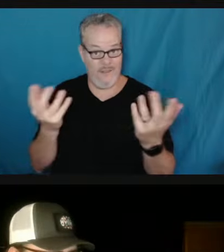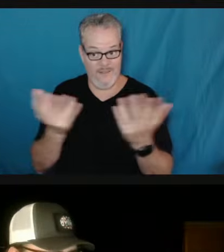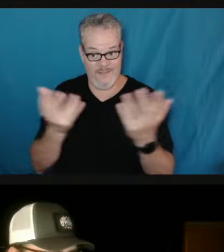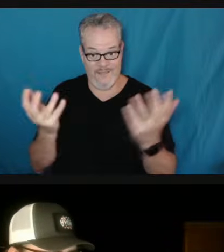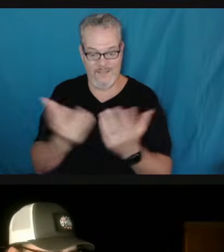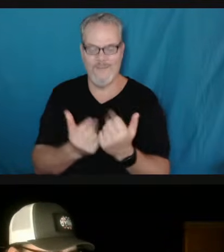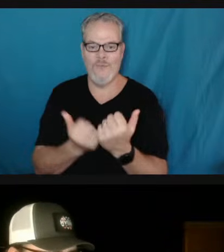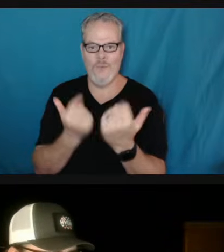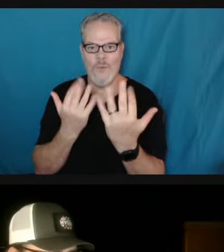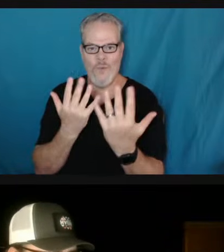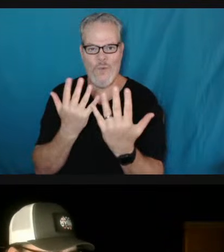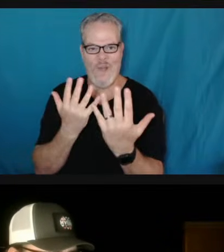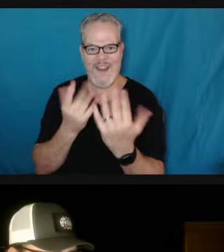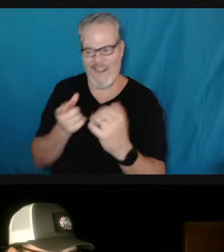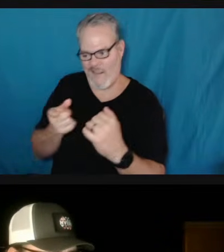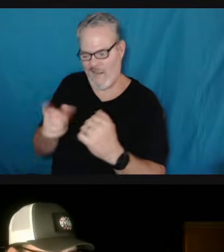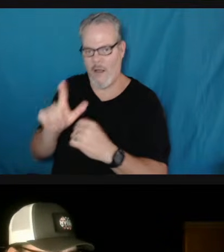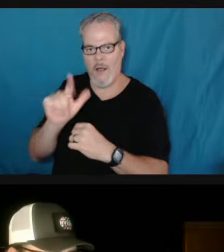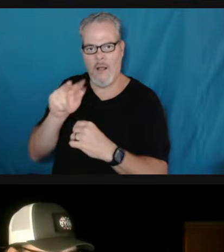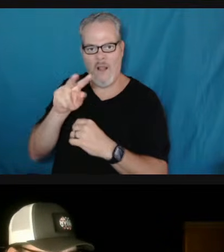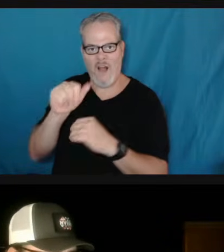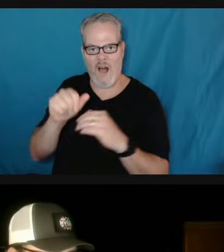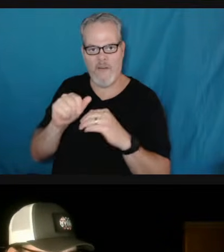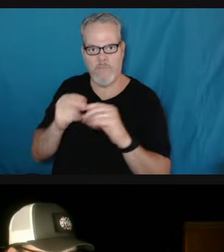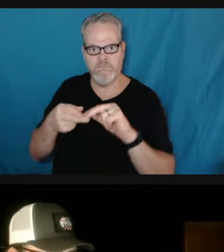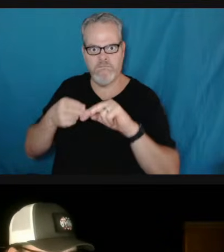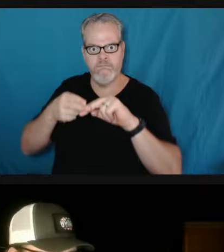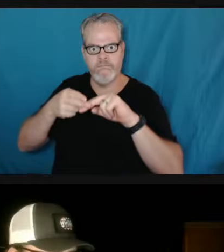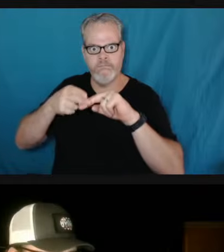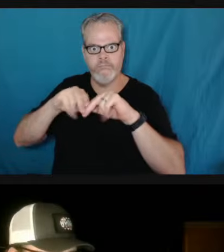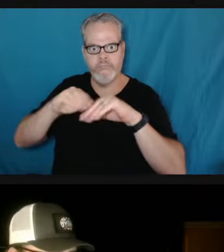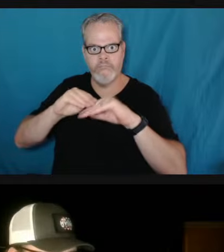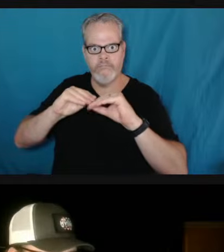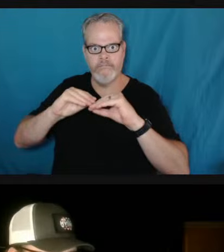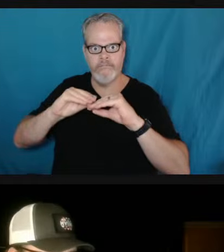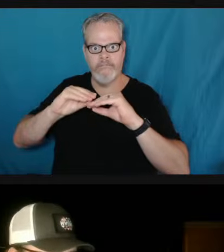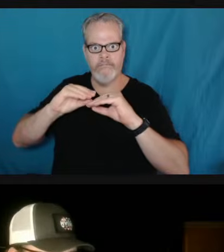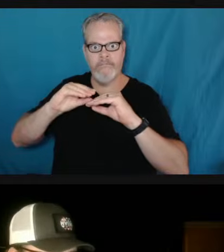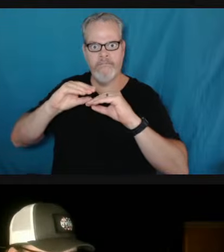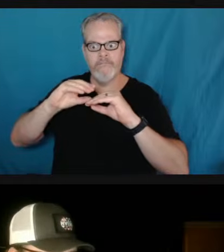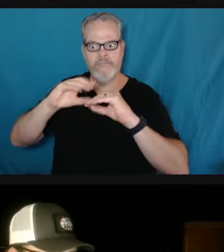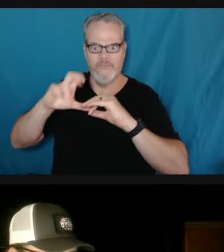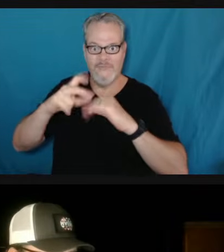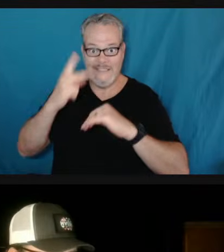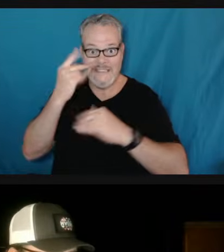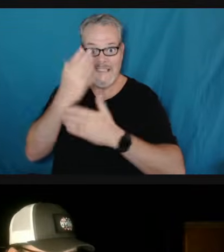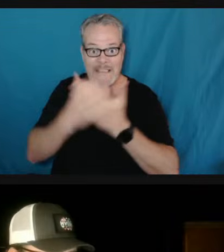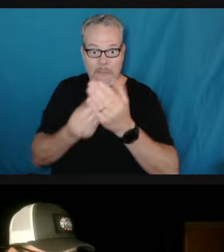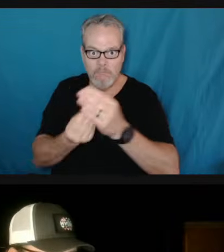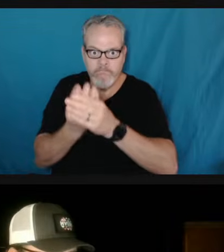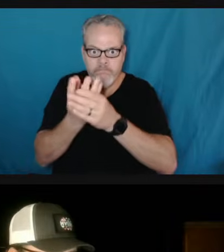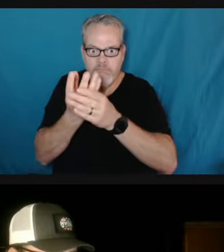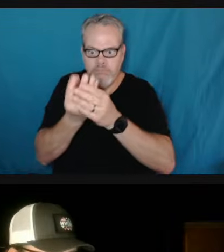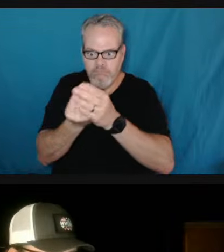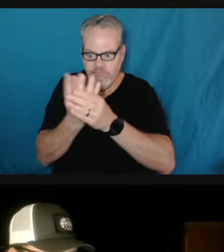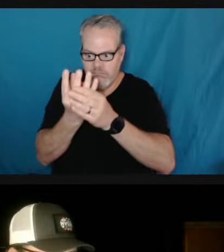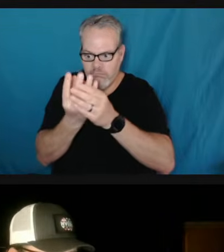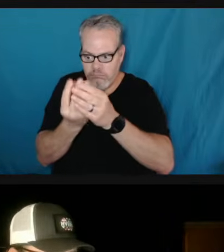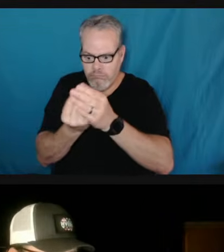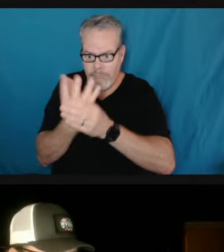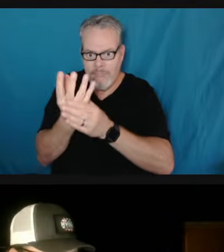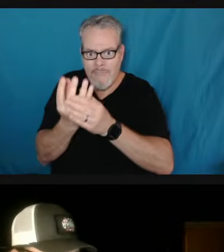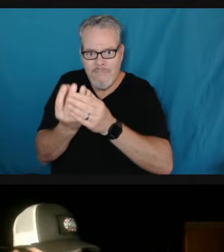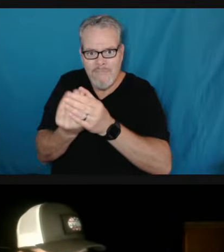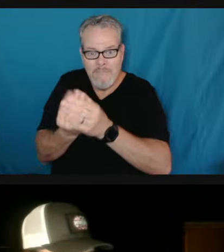the lava to rise high enough to see more spatter, potentially produce overflows for some period of time, and eventually start